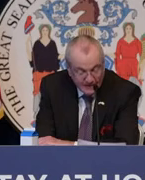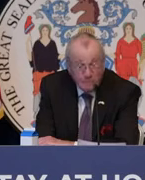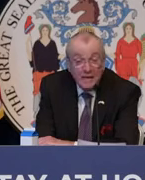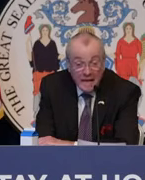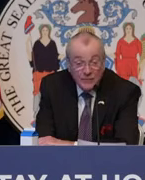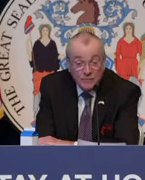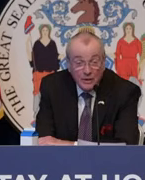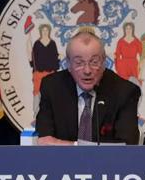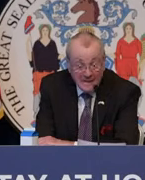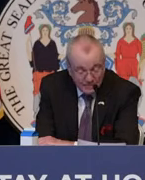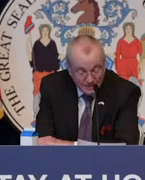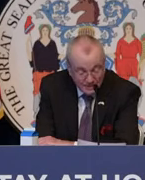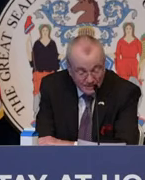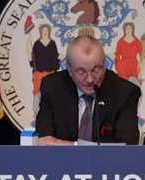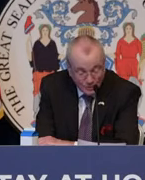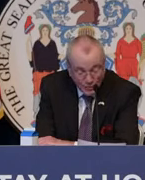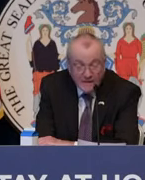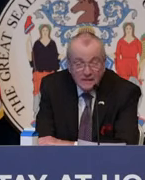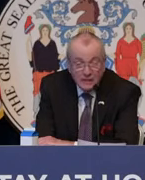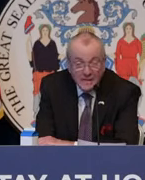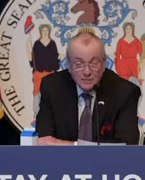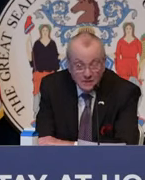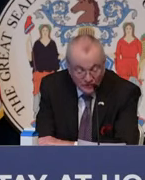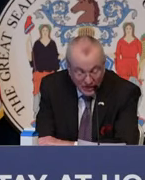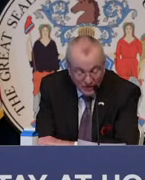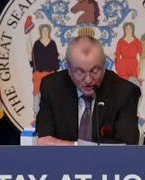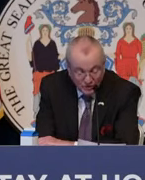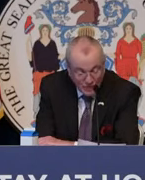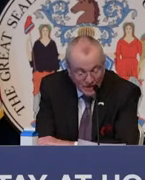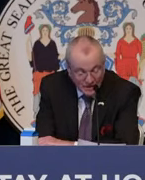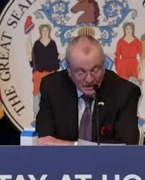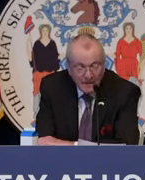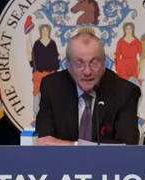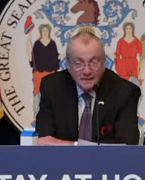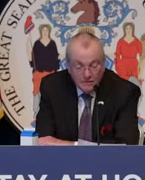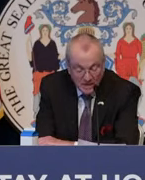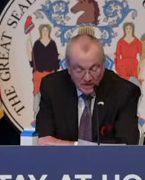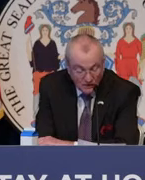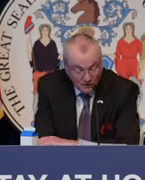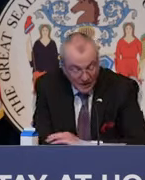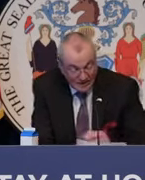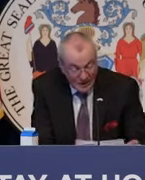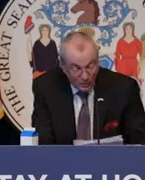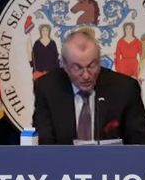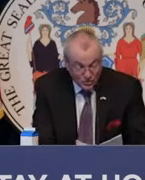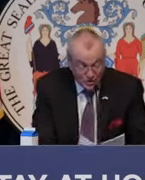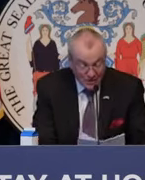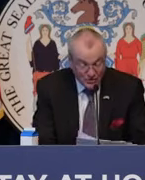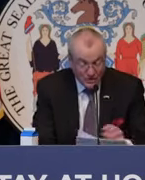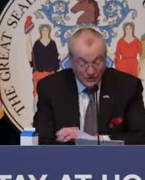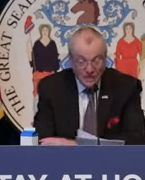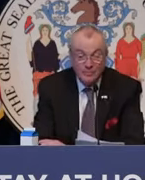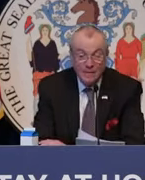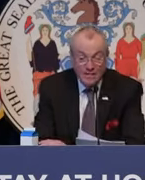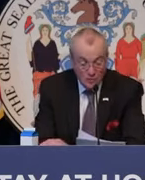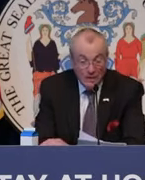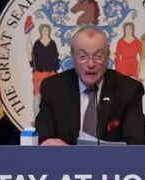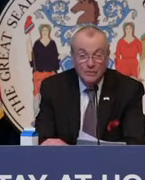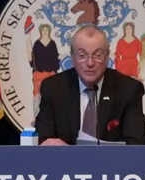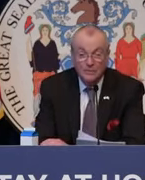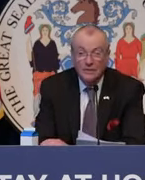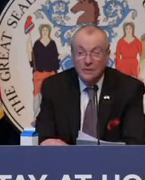down. And the per capita rate of hospitalizations regionally continues on downward trajectories